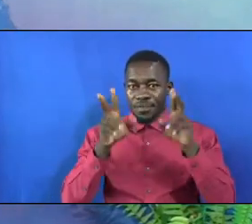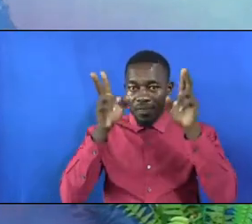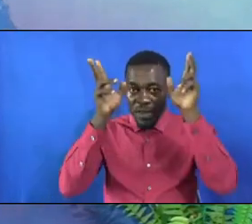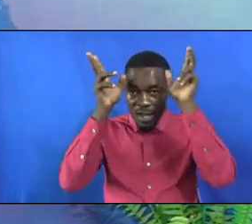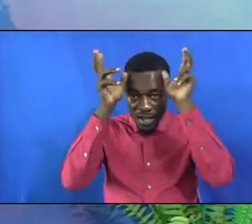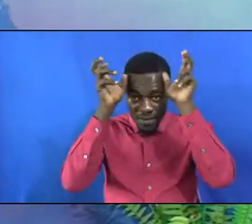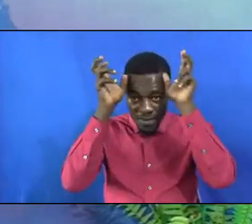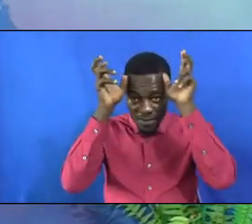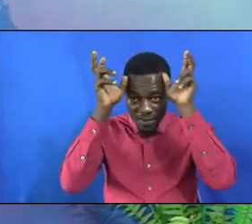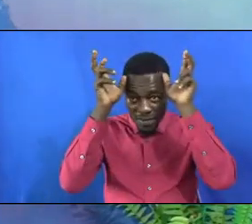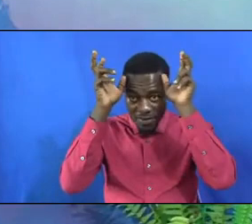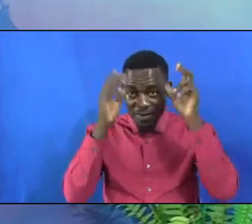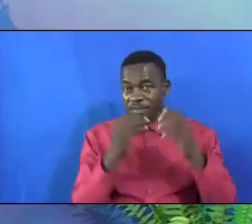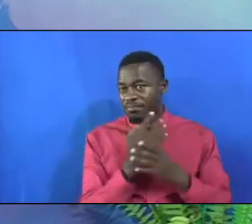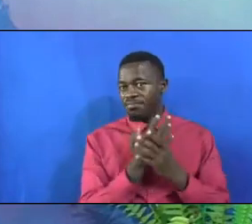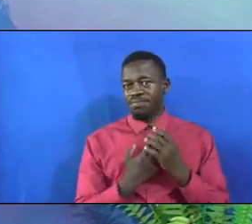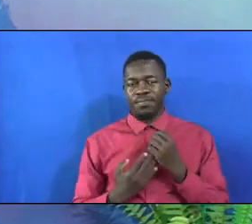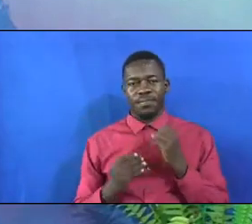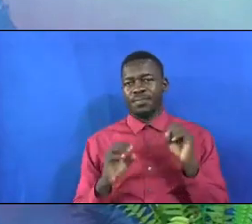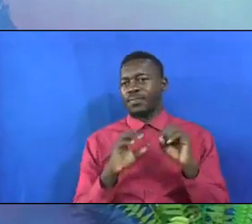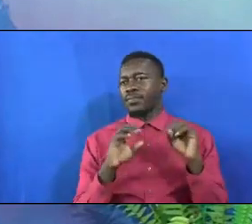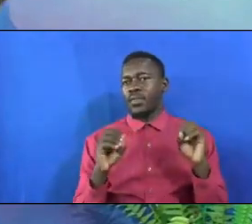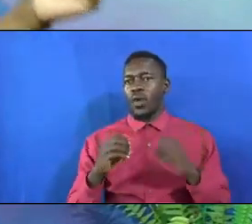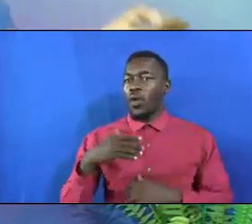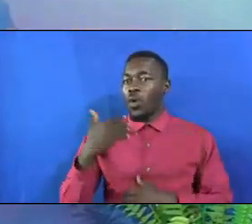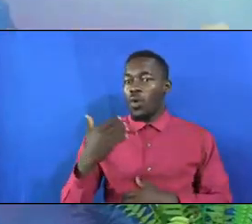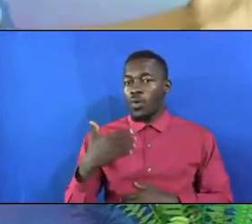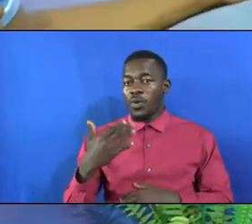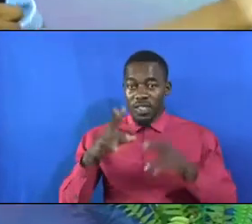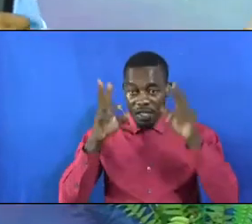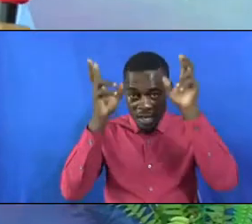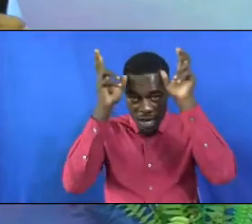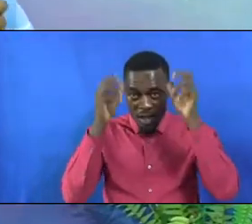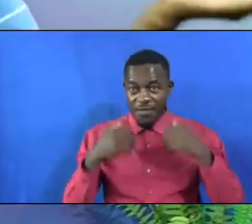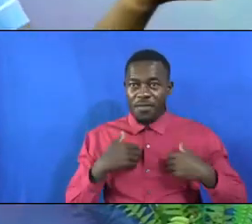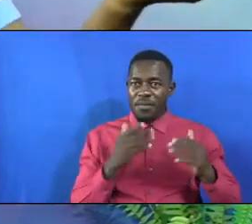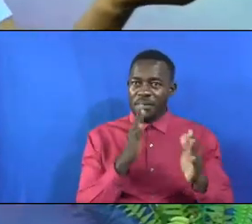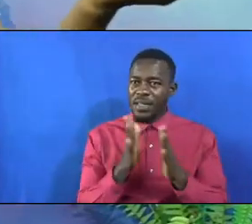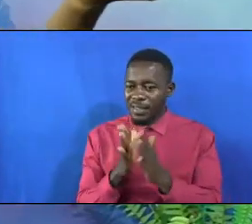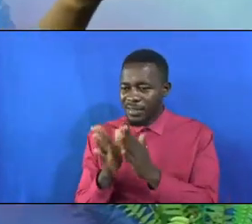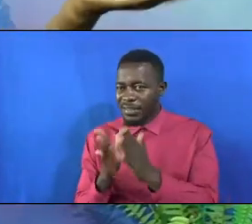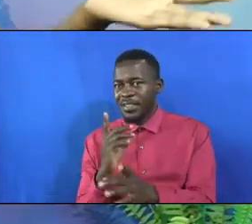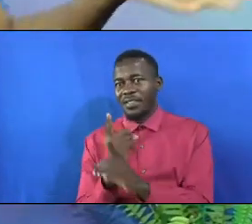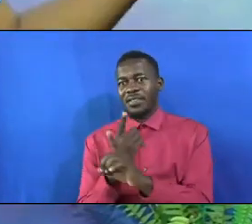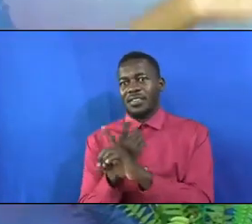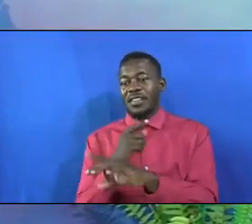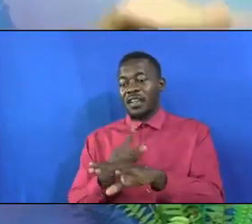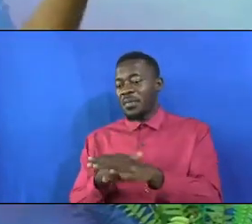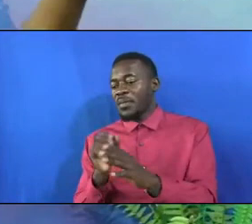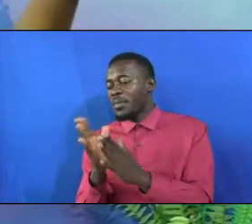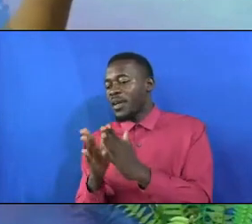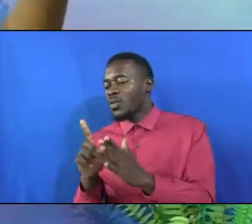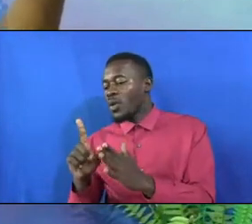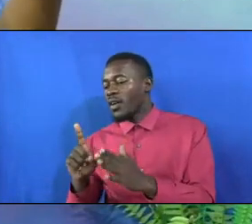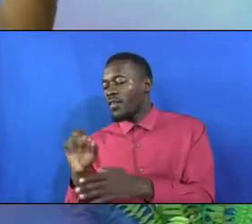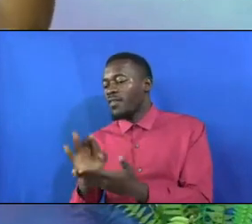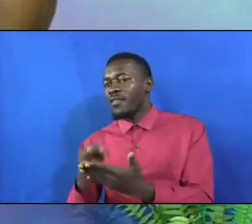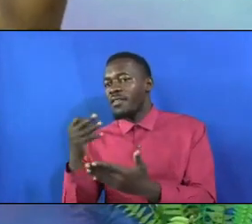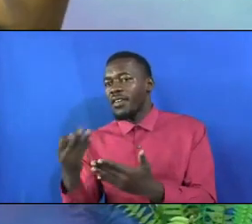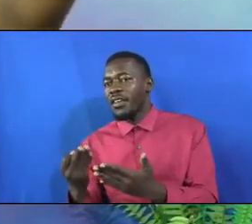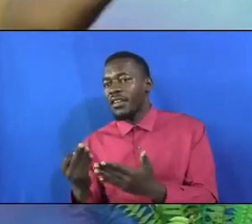up. The devil keep on increasing his strategy. You know, when he has set a strategy or he has laid a